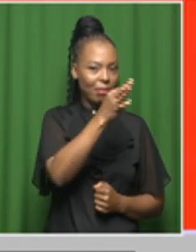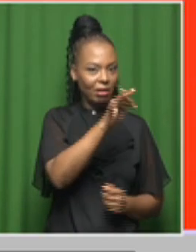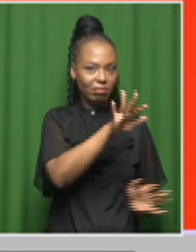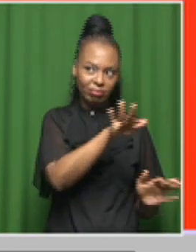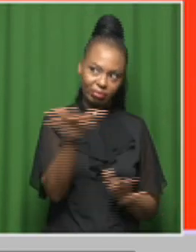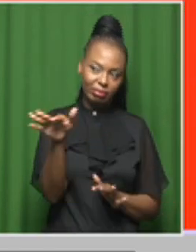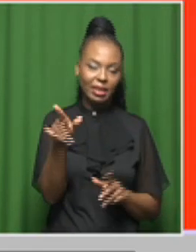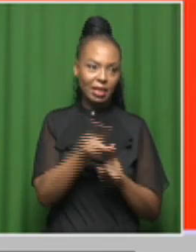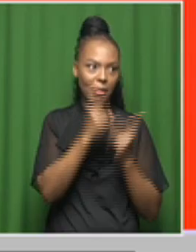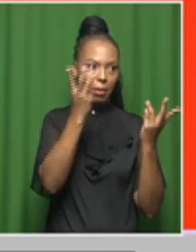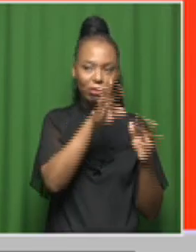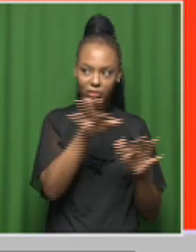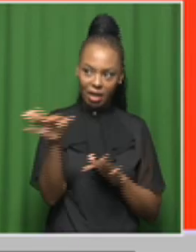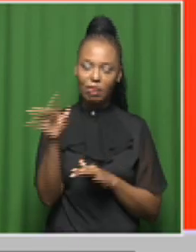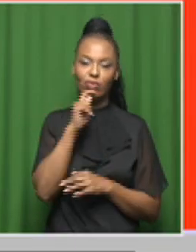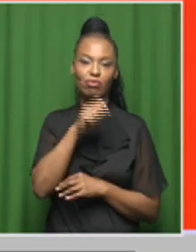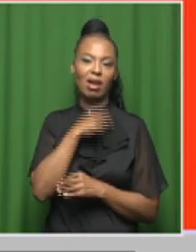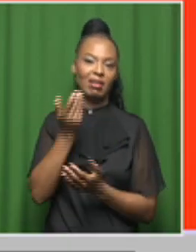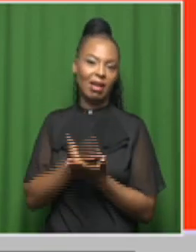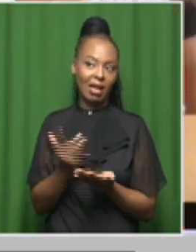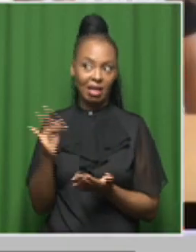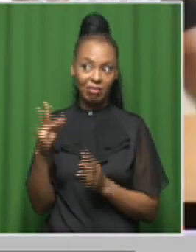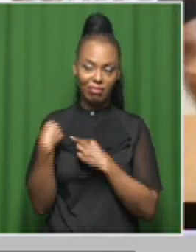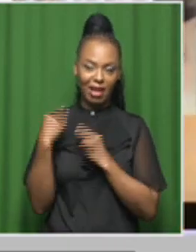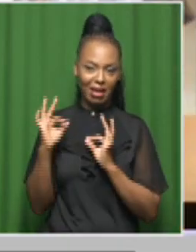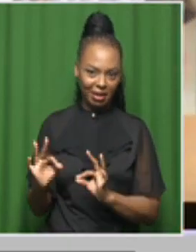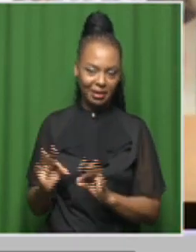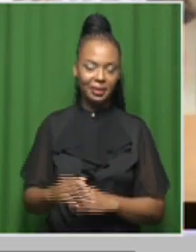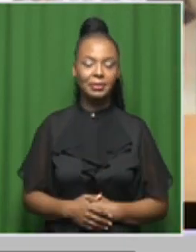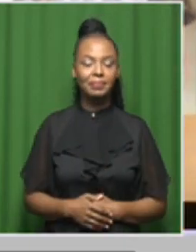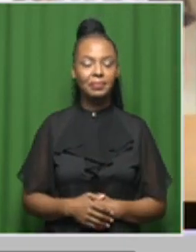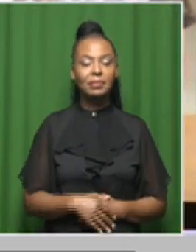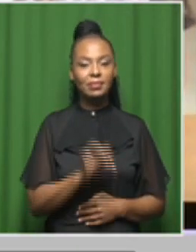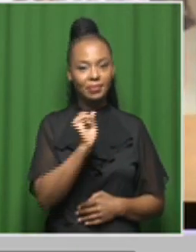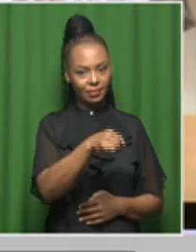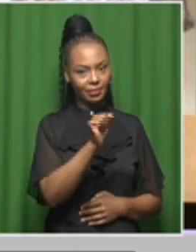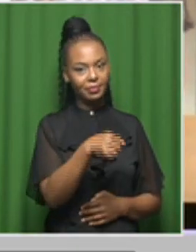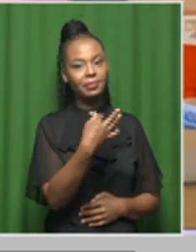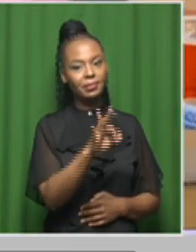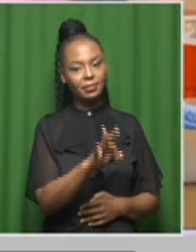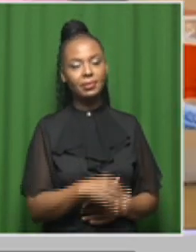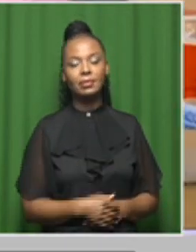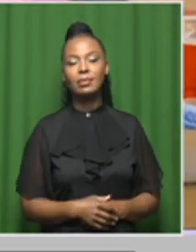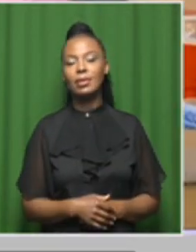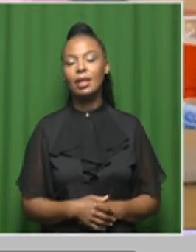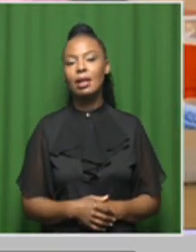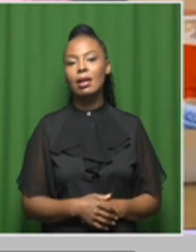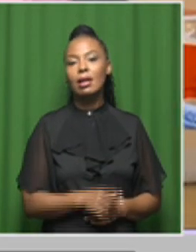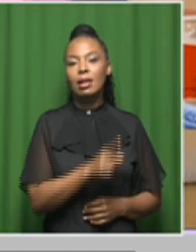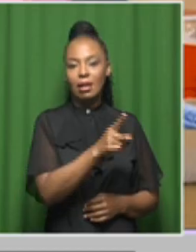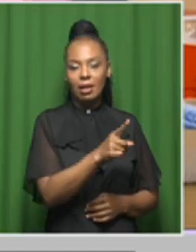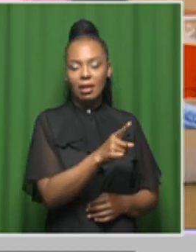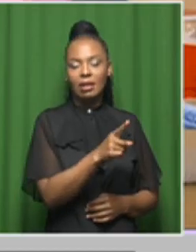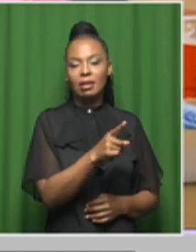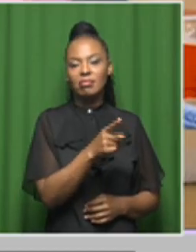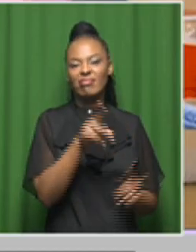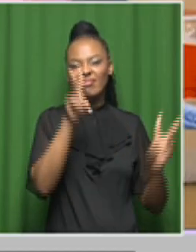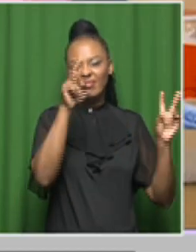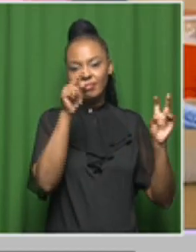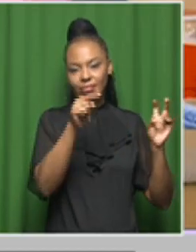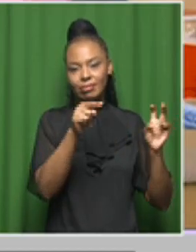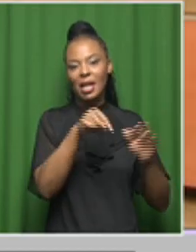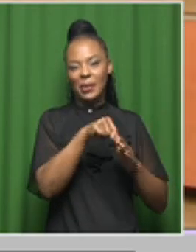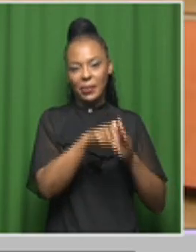these rules and guidelines are followed because there have been, and this is where I want to sort of get a little